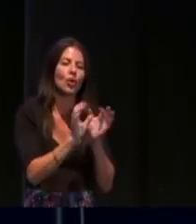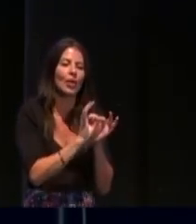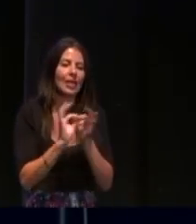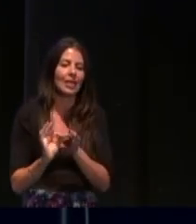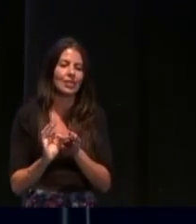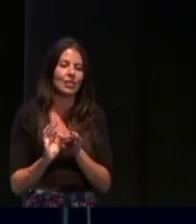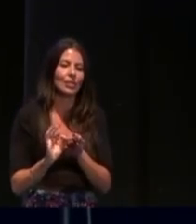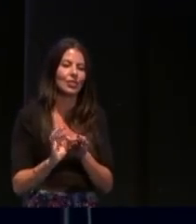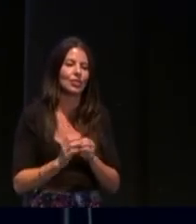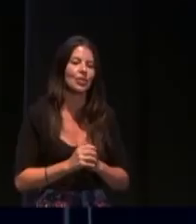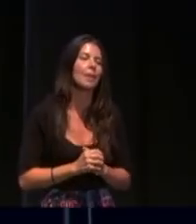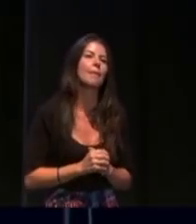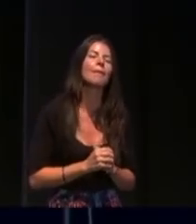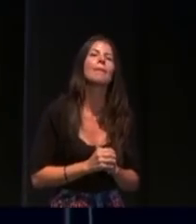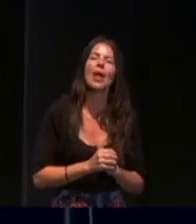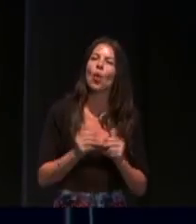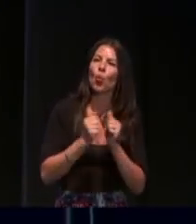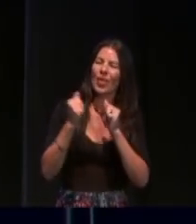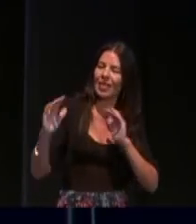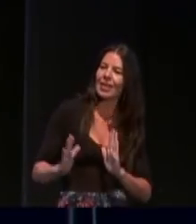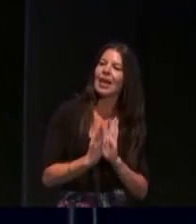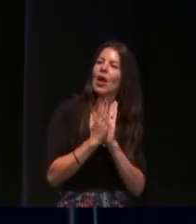You have to have a relationship, an encounter.